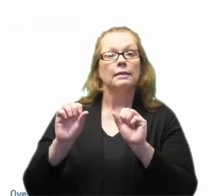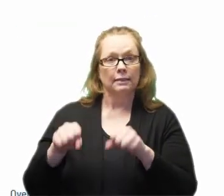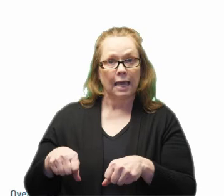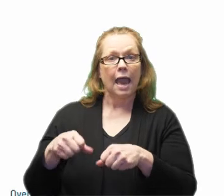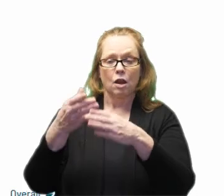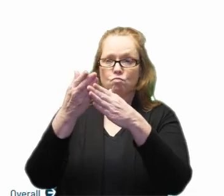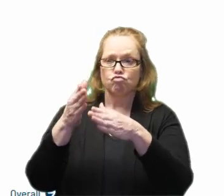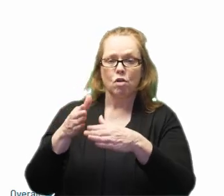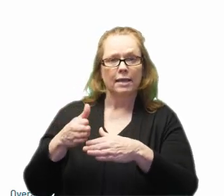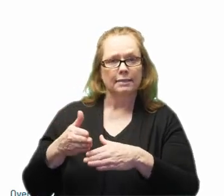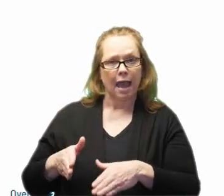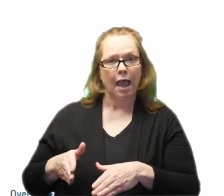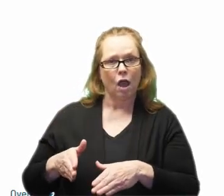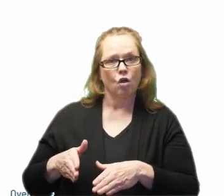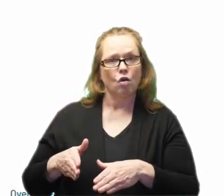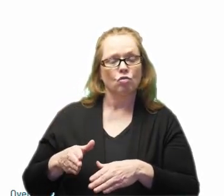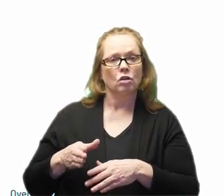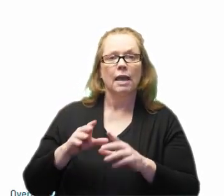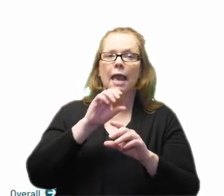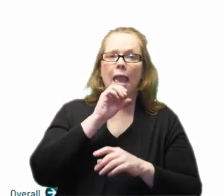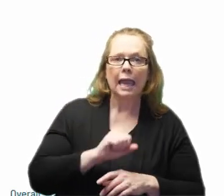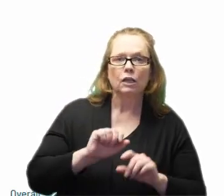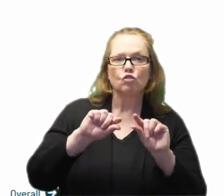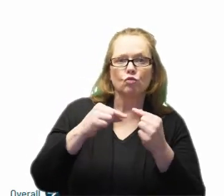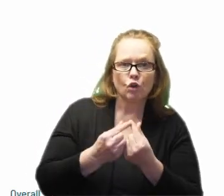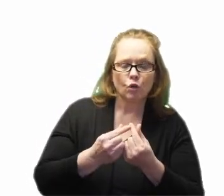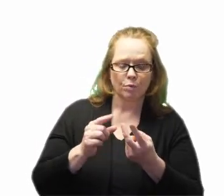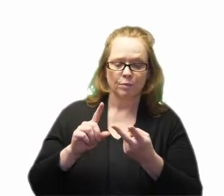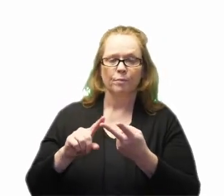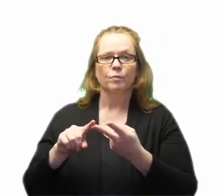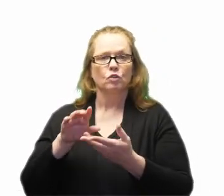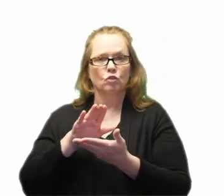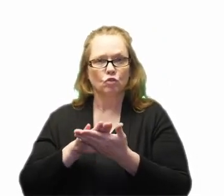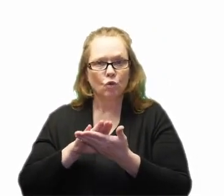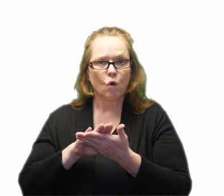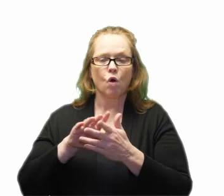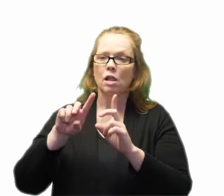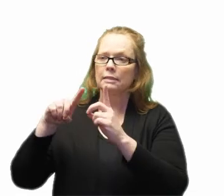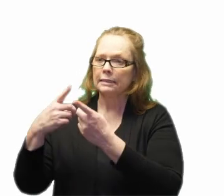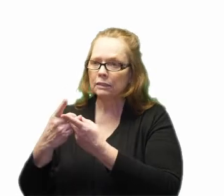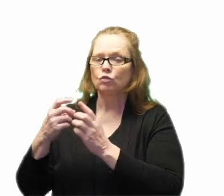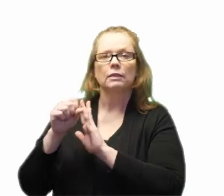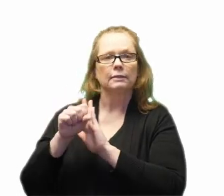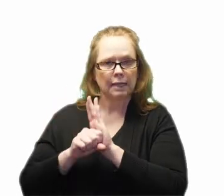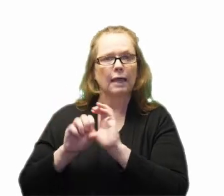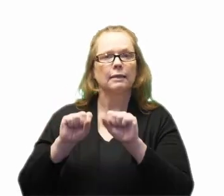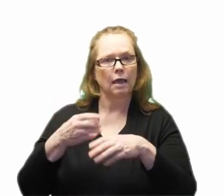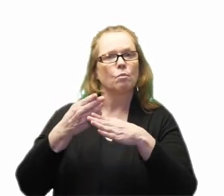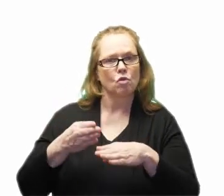Here, you can break the information down by age group and by school,